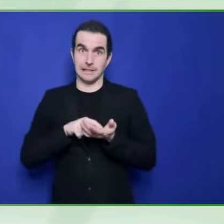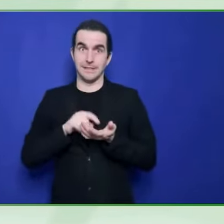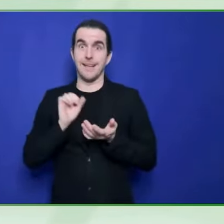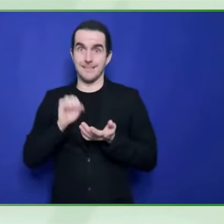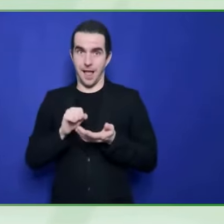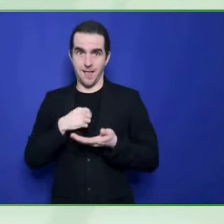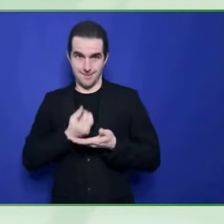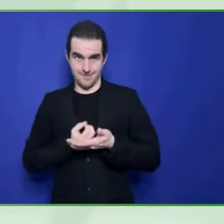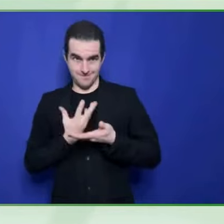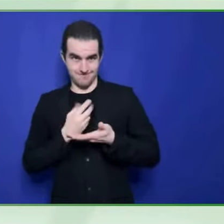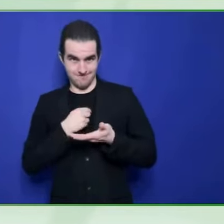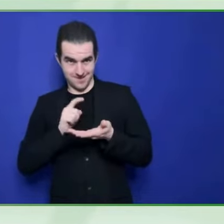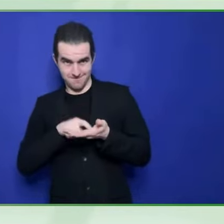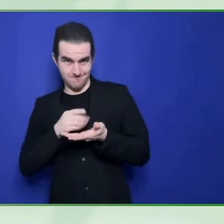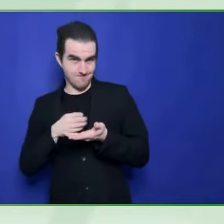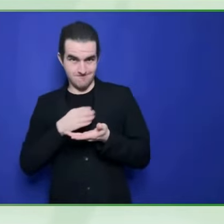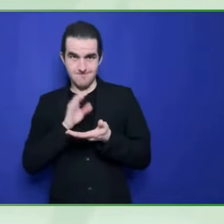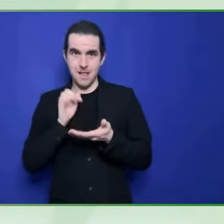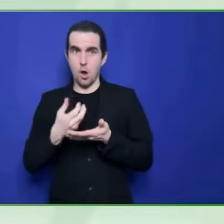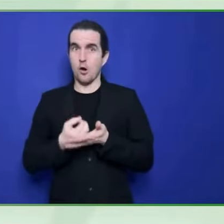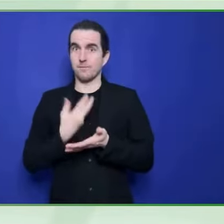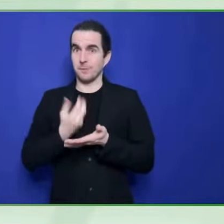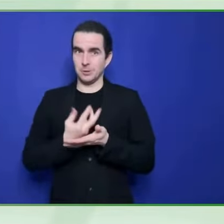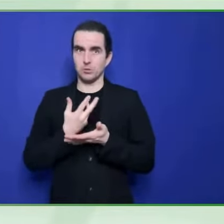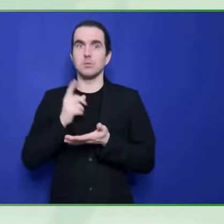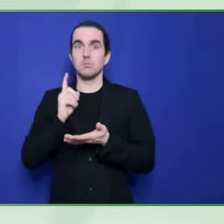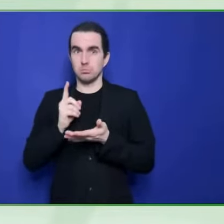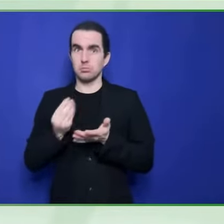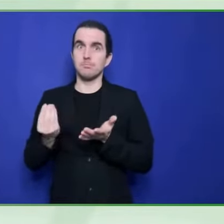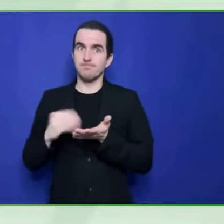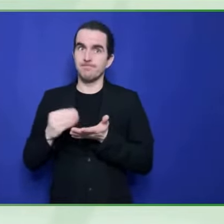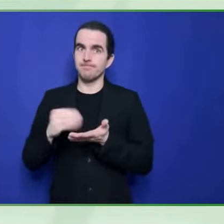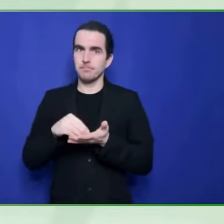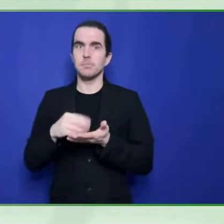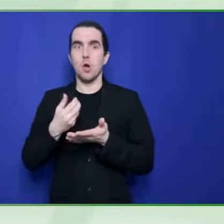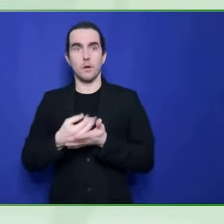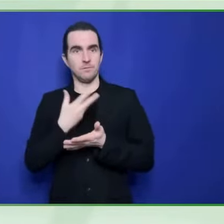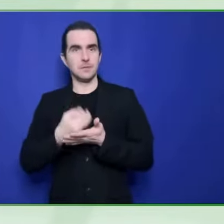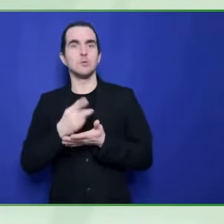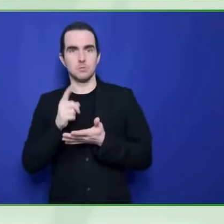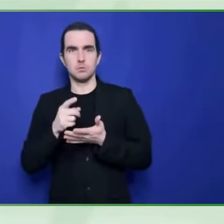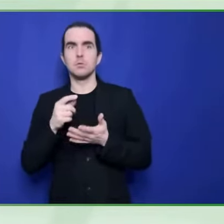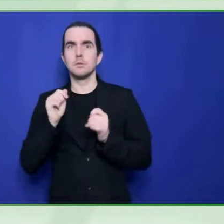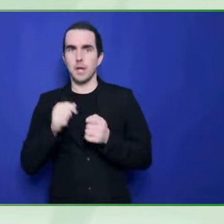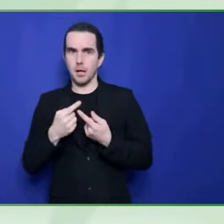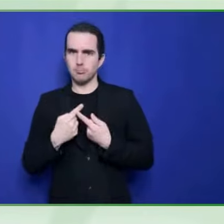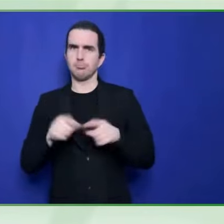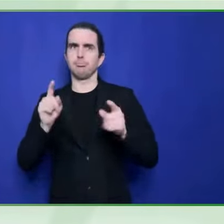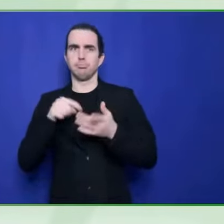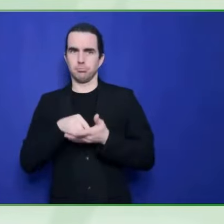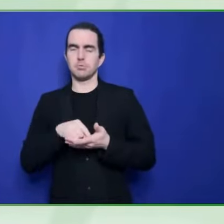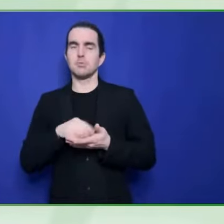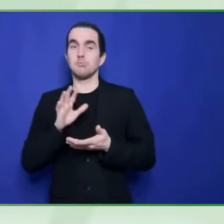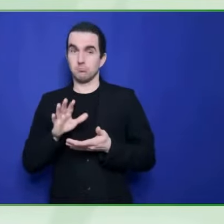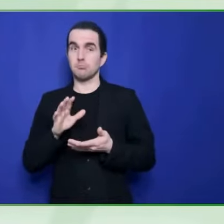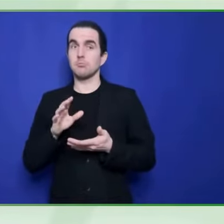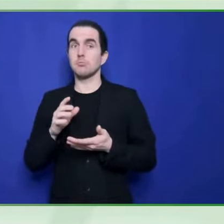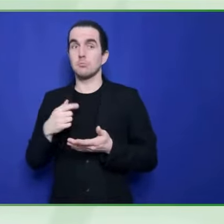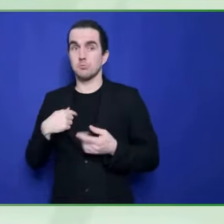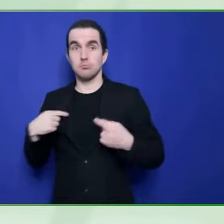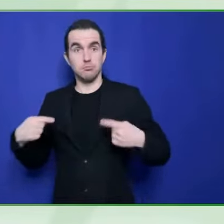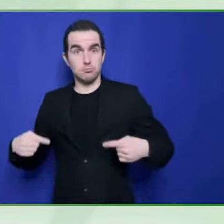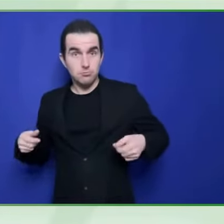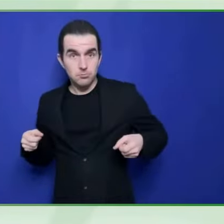would then be able to really specify their preferences about tactile information